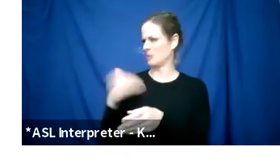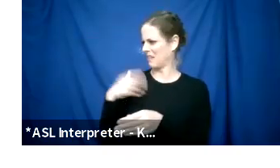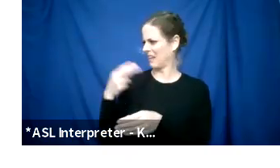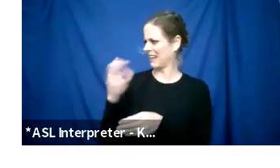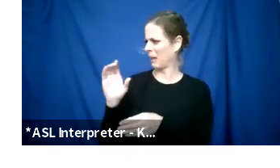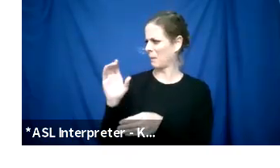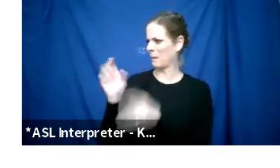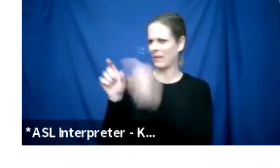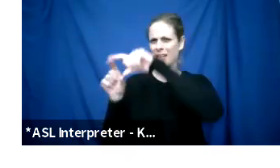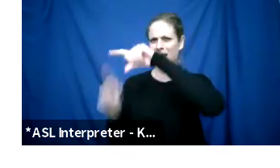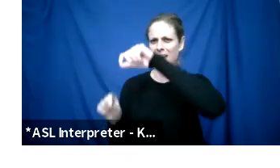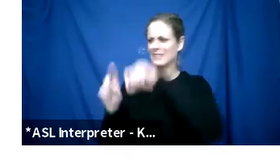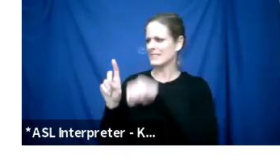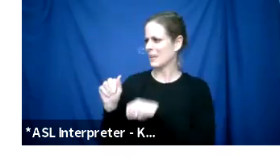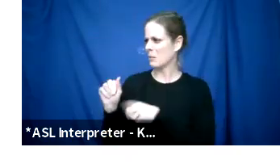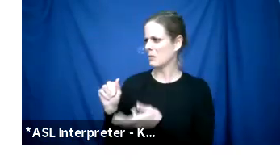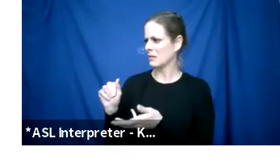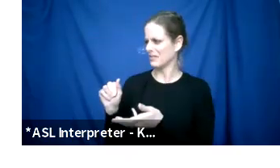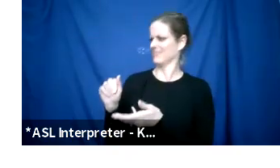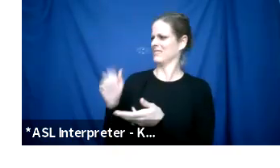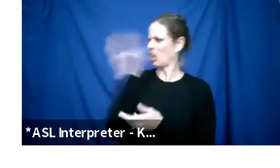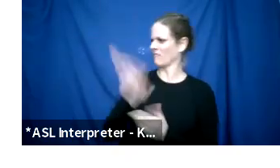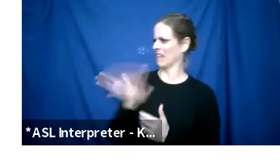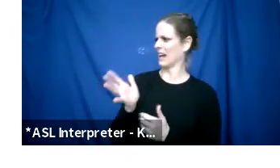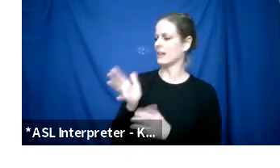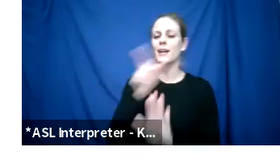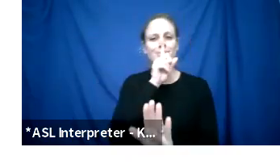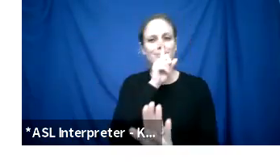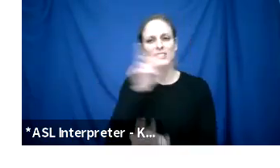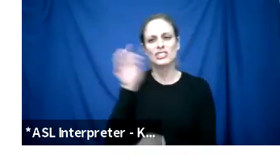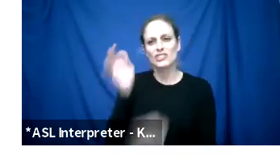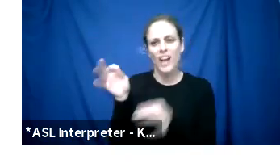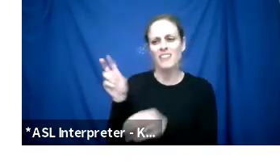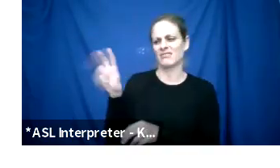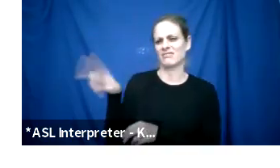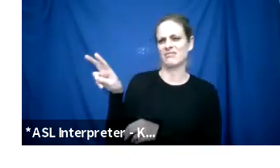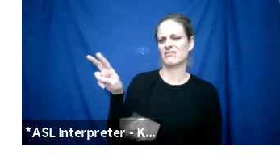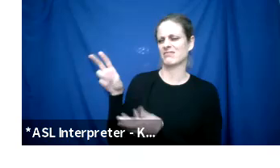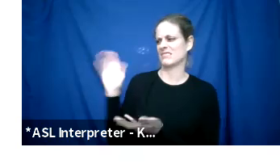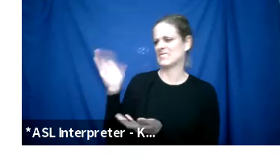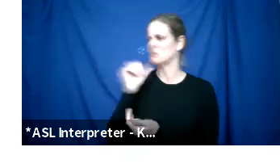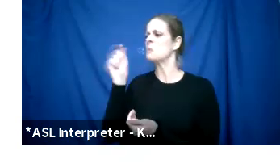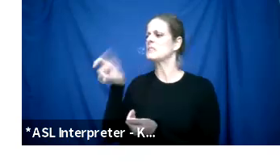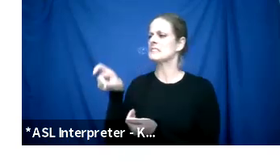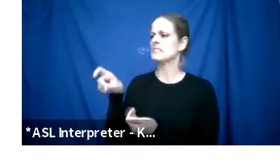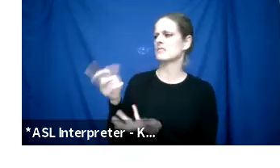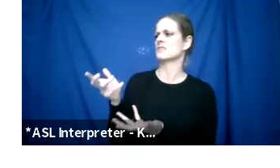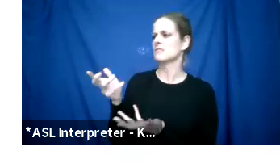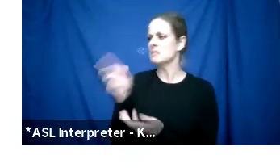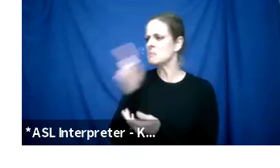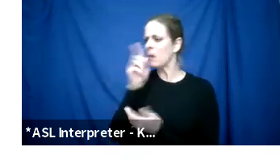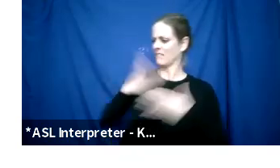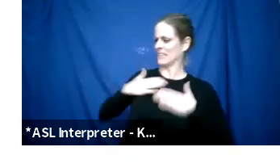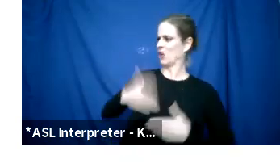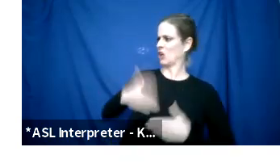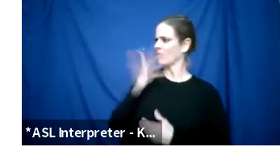with you there, don't prejudge what somebody's issue is and why they would need that accessible parking space. It's so